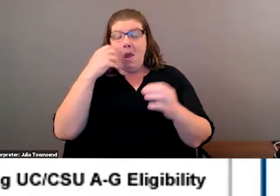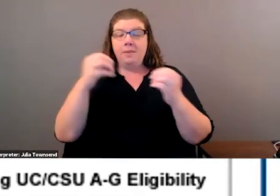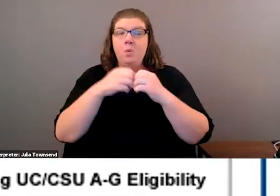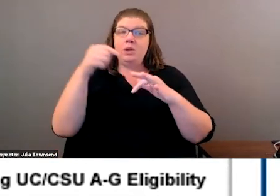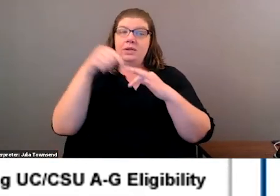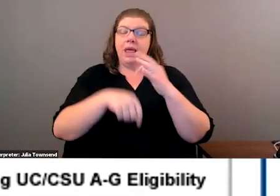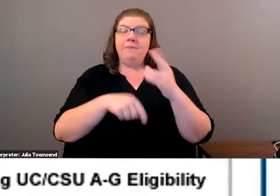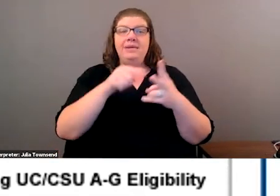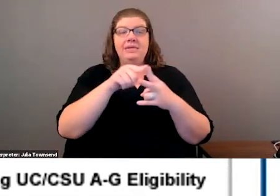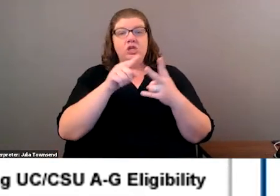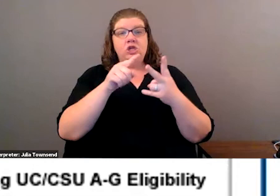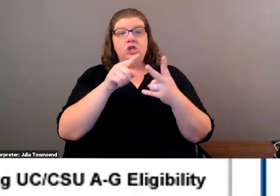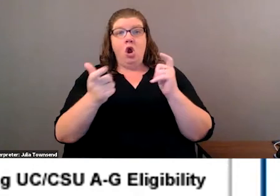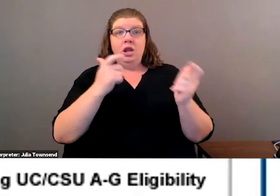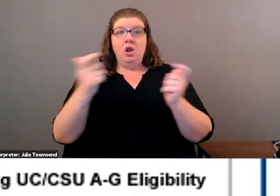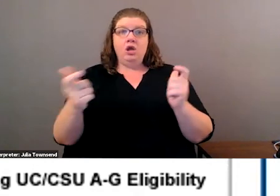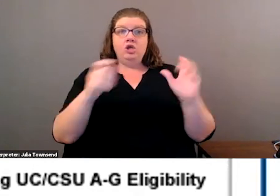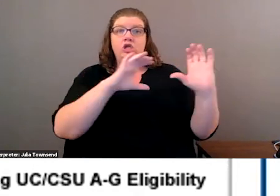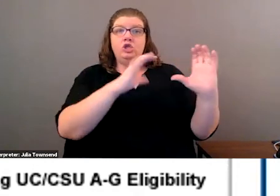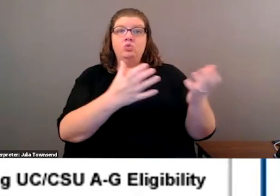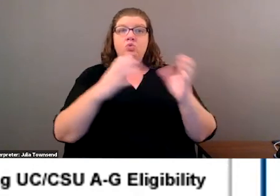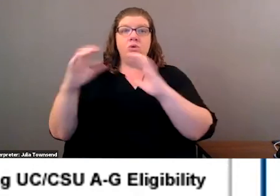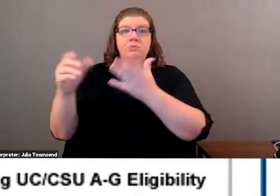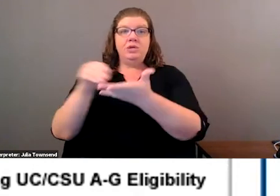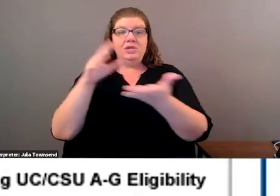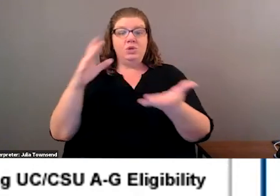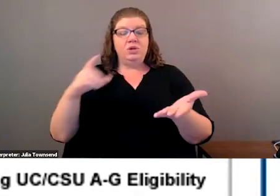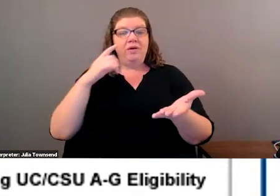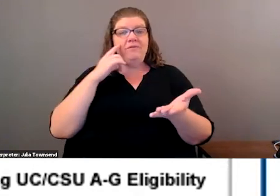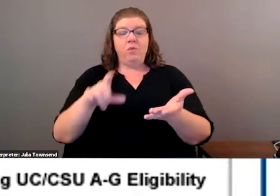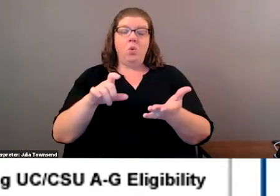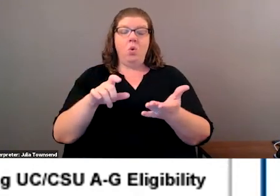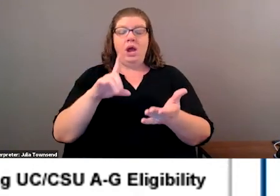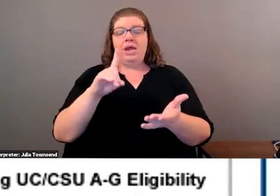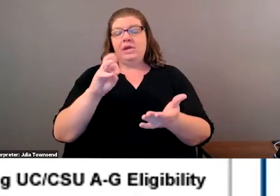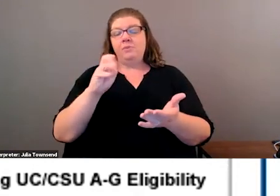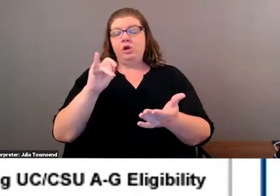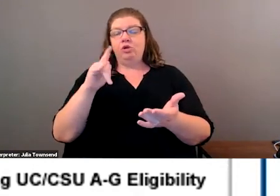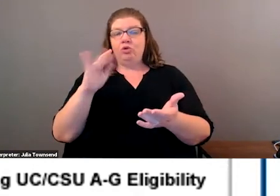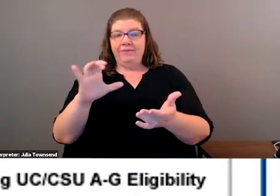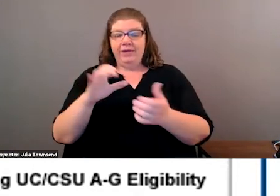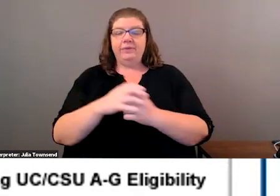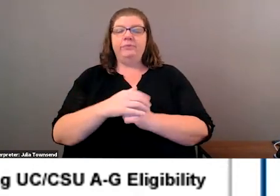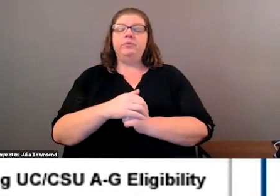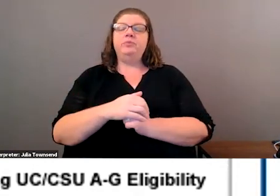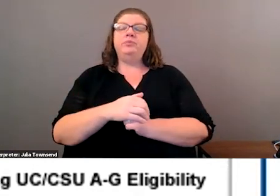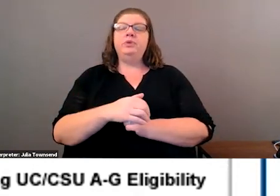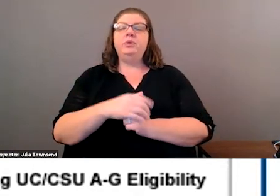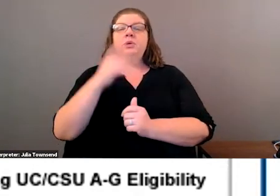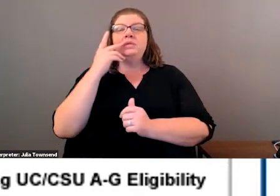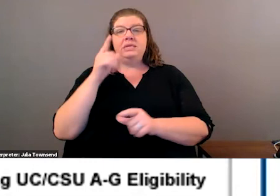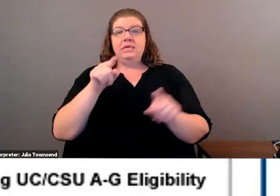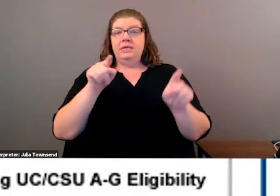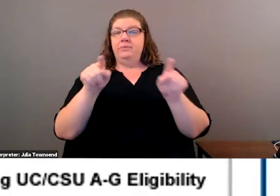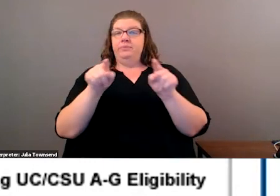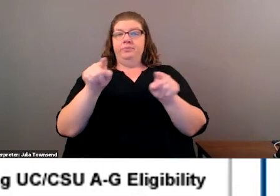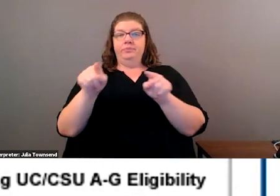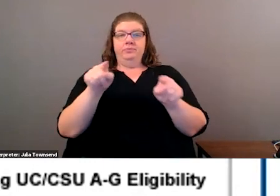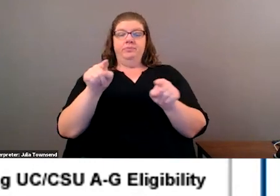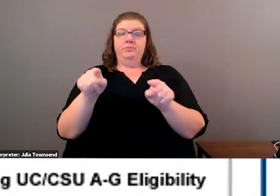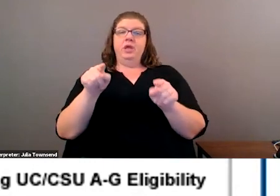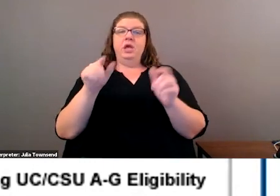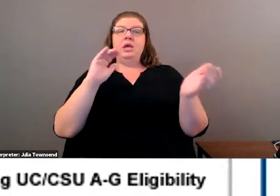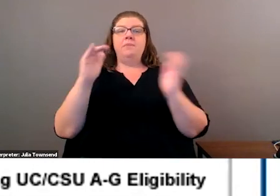our largest groups of students in terms of demographics. And you can see here how the story plays out as we